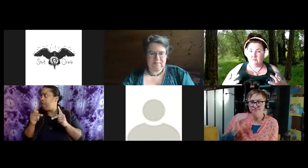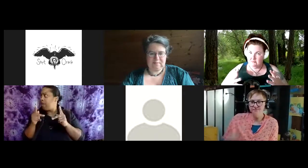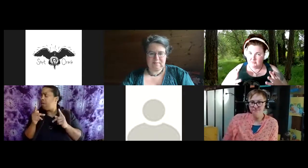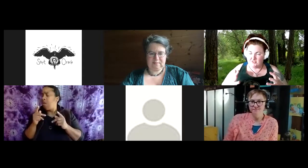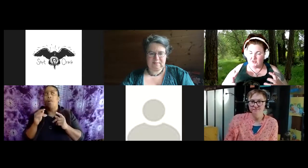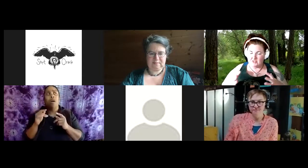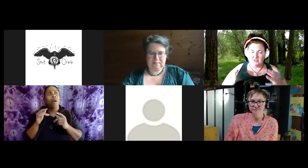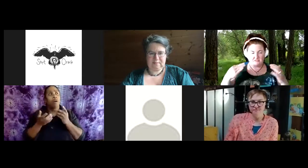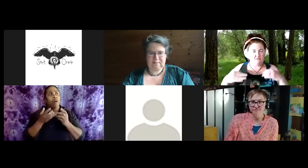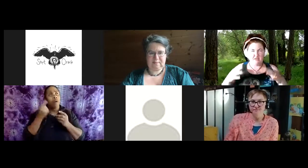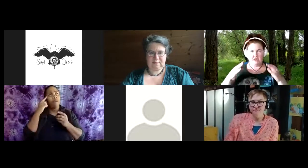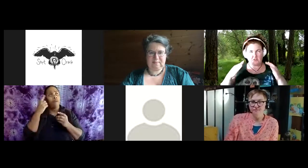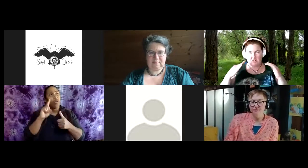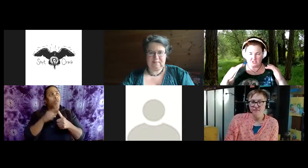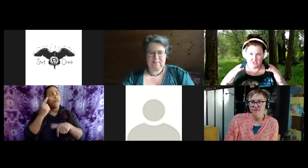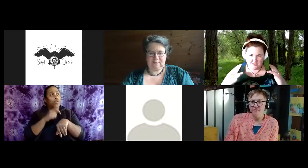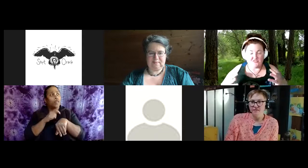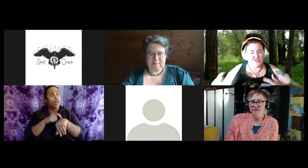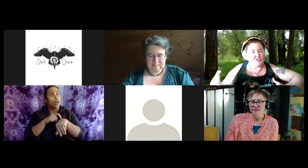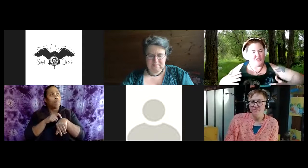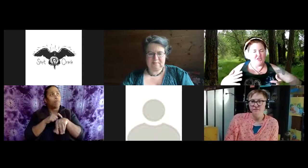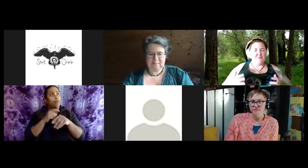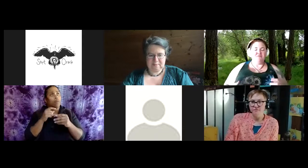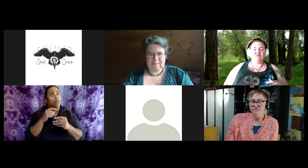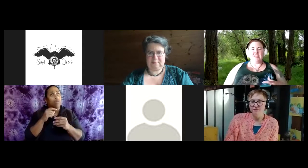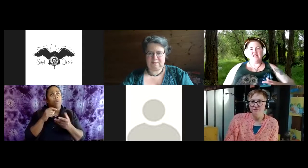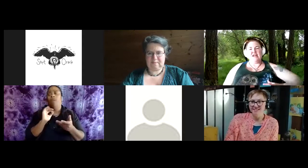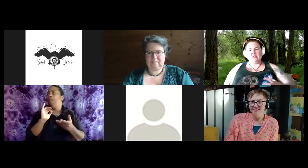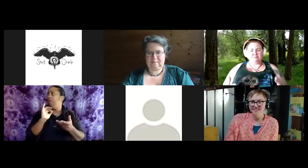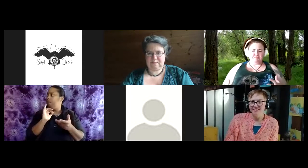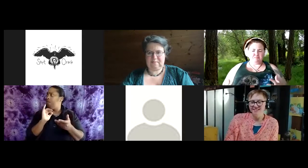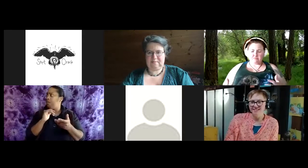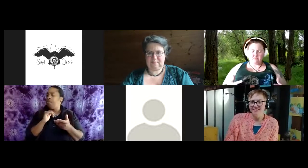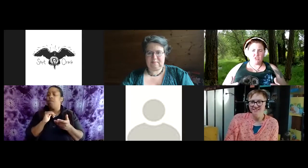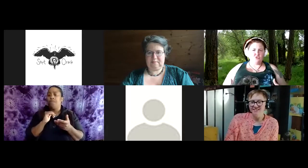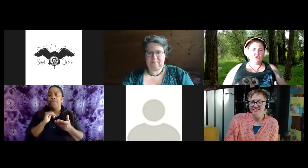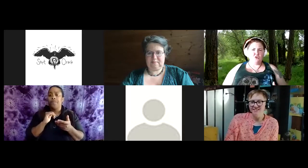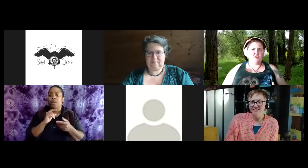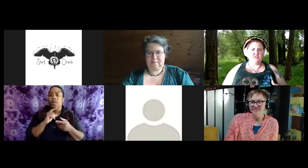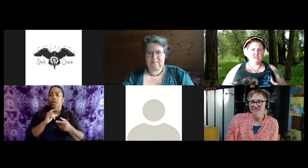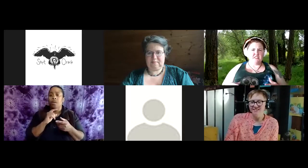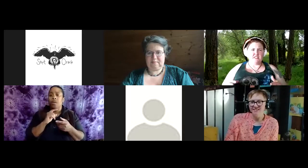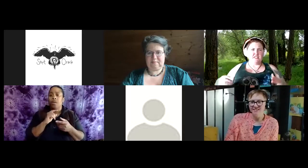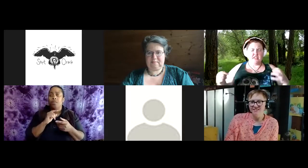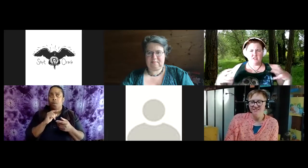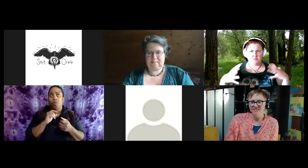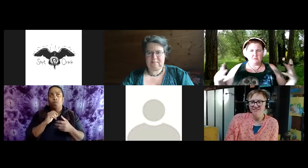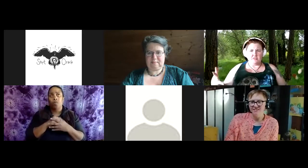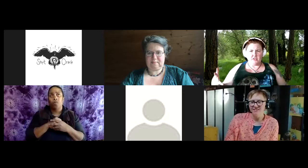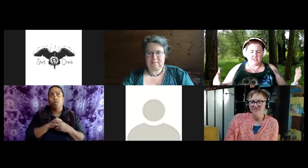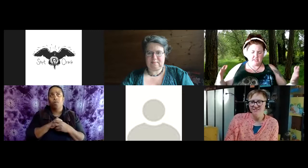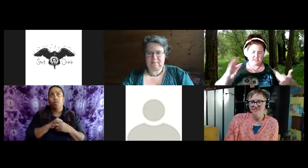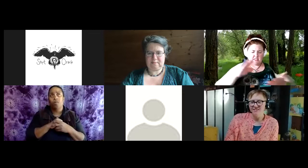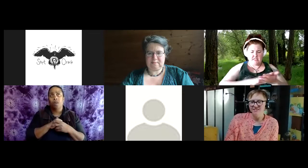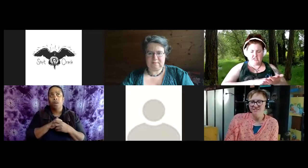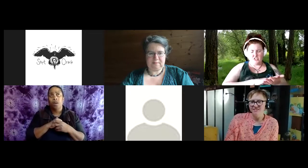first time, as far in your consciousness for your first time. And so those are all the things that you